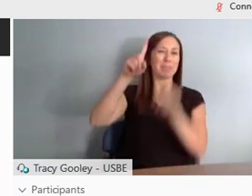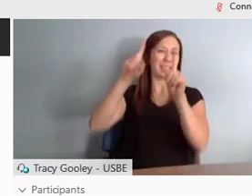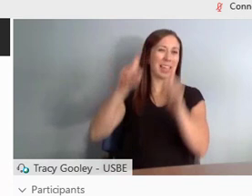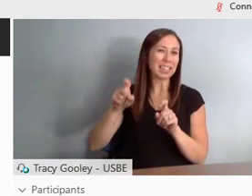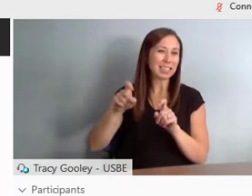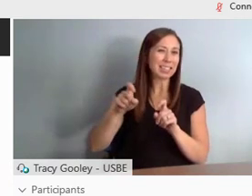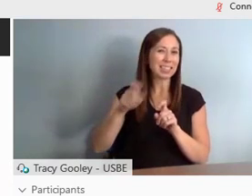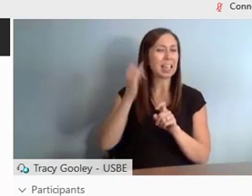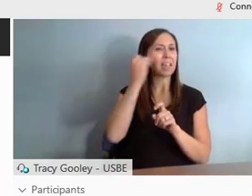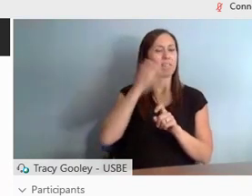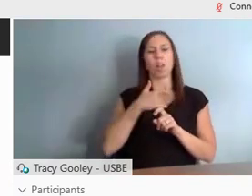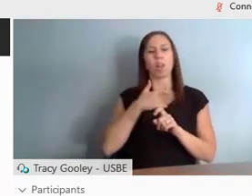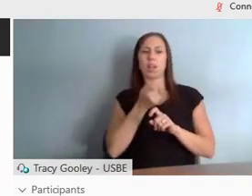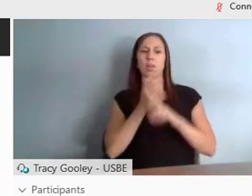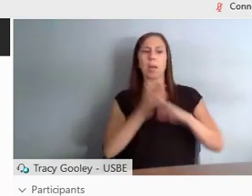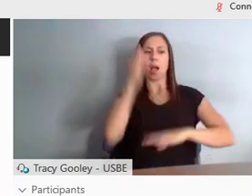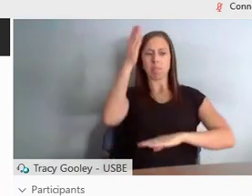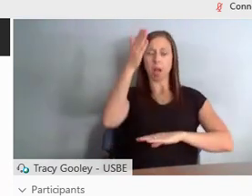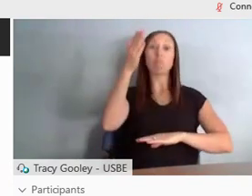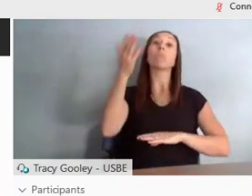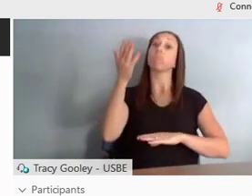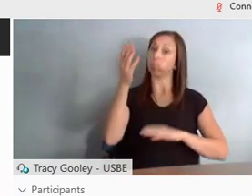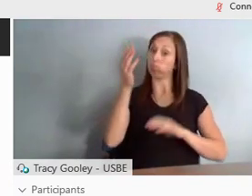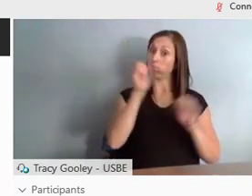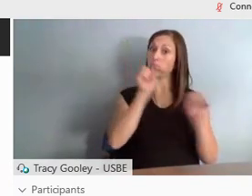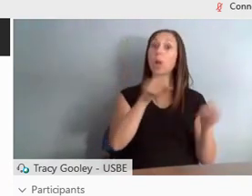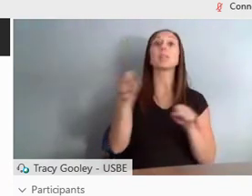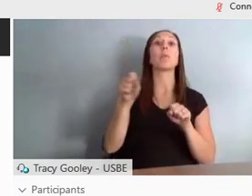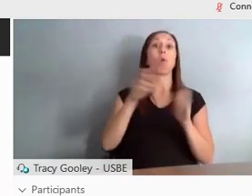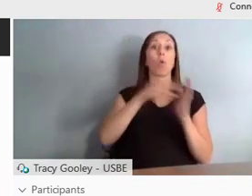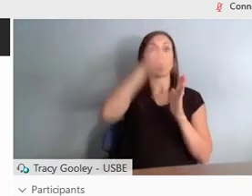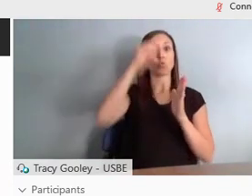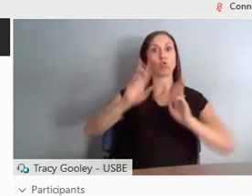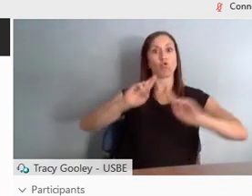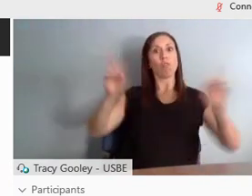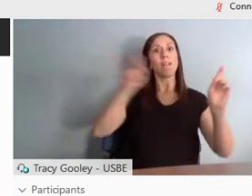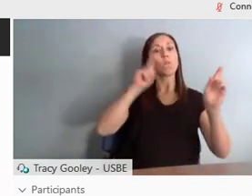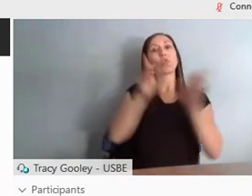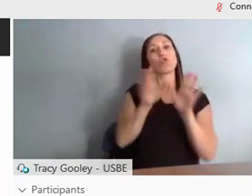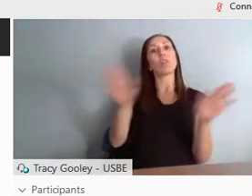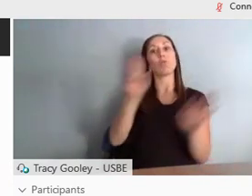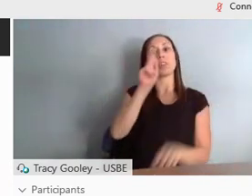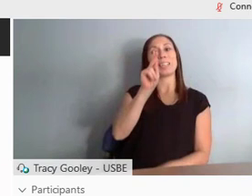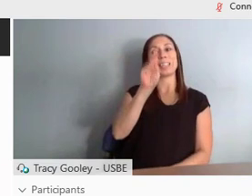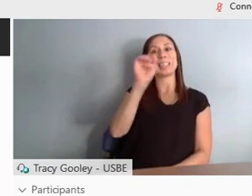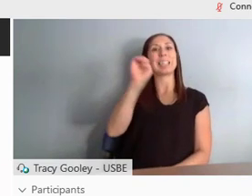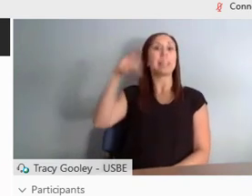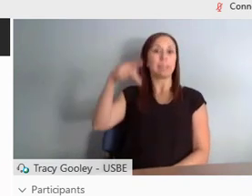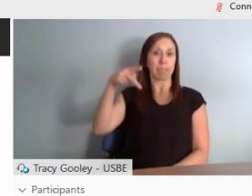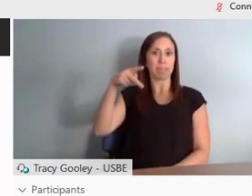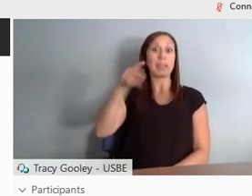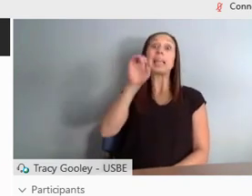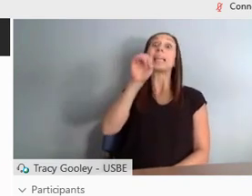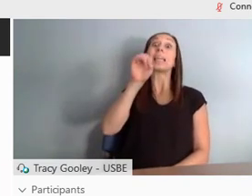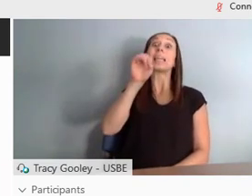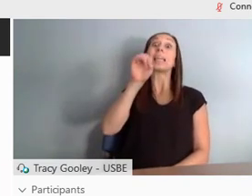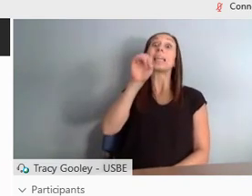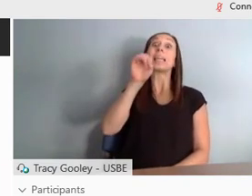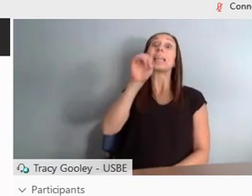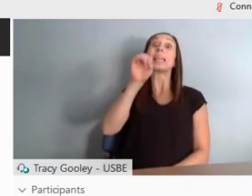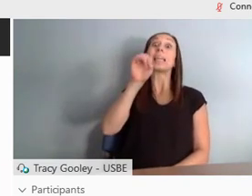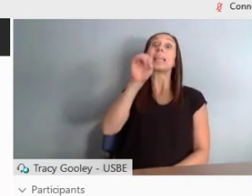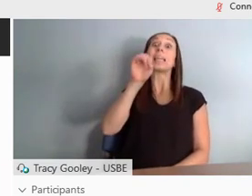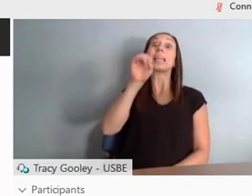like they're a little bit above that, your student might be able to access the general PEEP even if they have a significant cognitive disability.